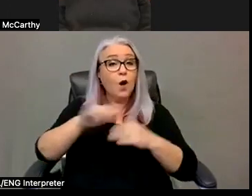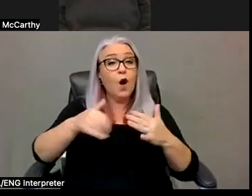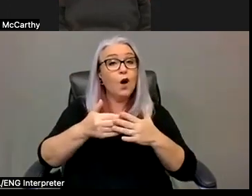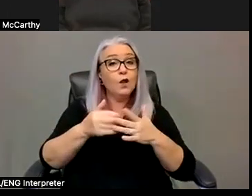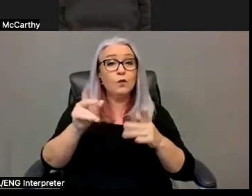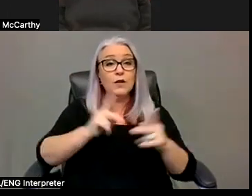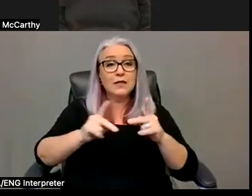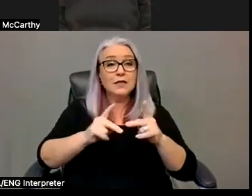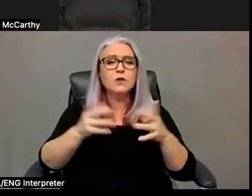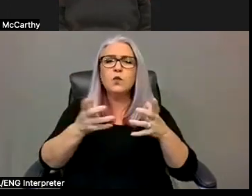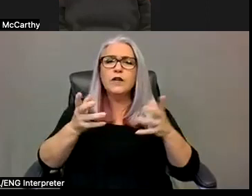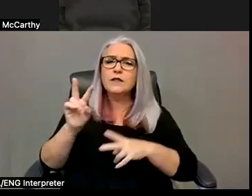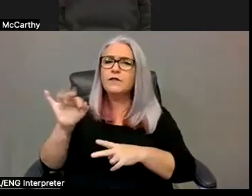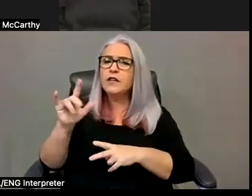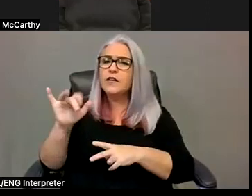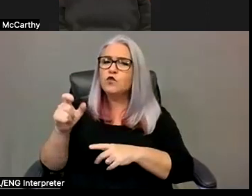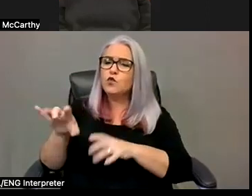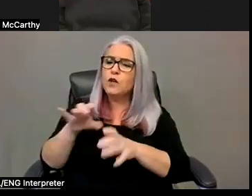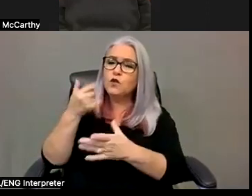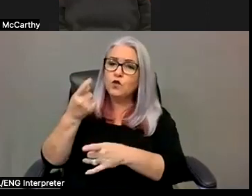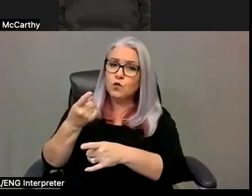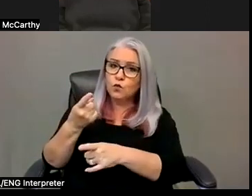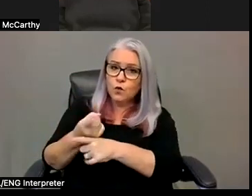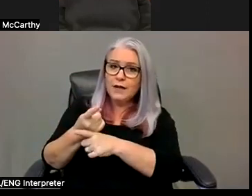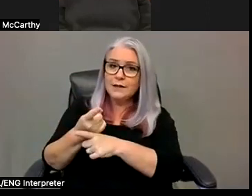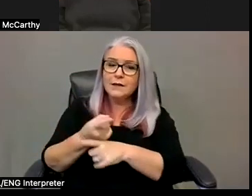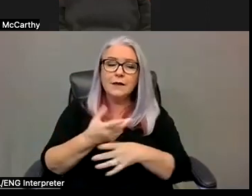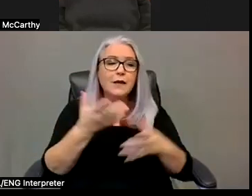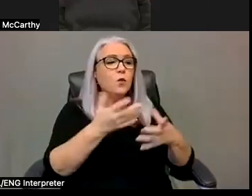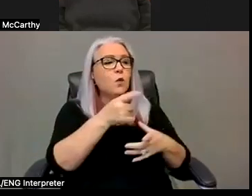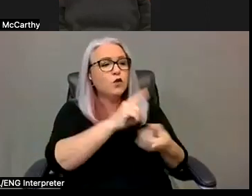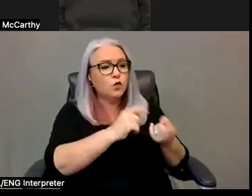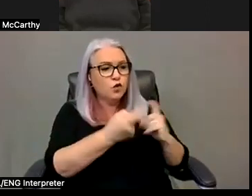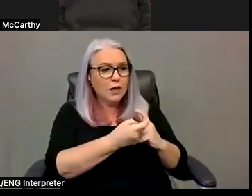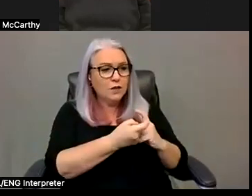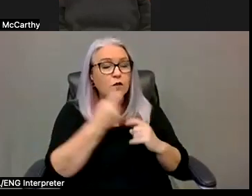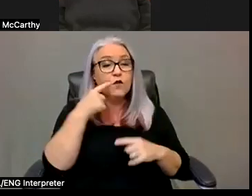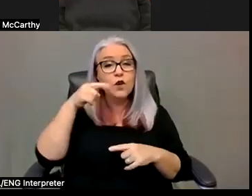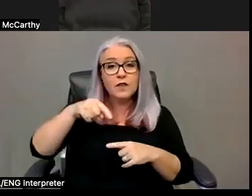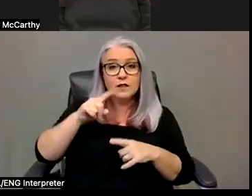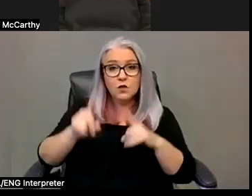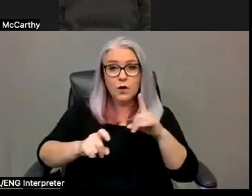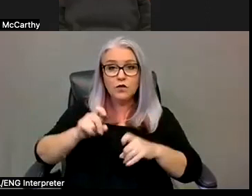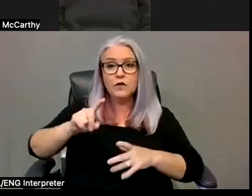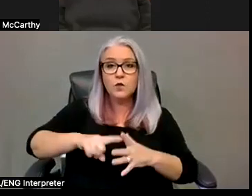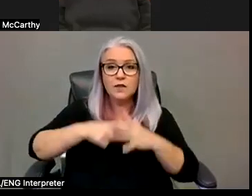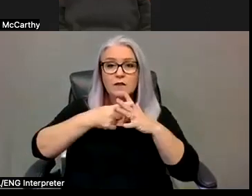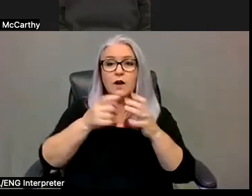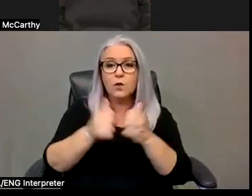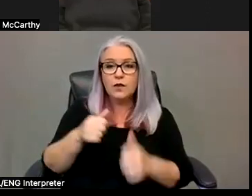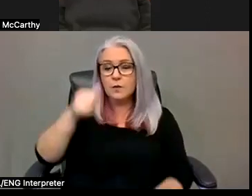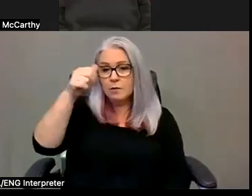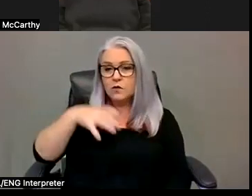in its communications approach, and what would you change? And for this question, we start with Mr.